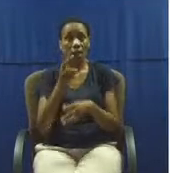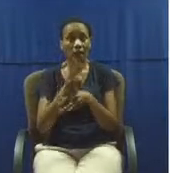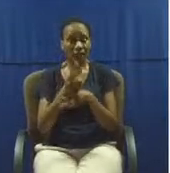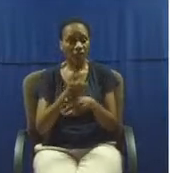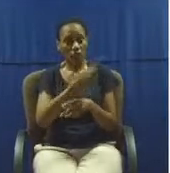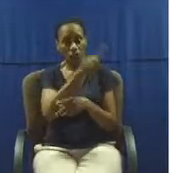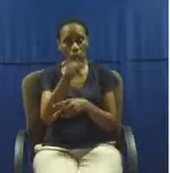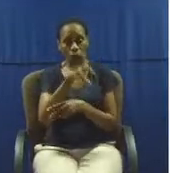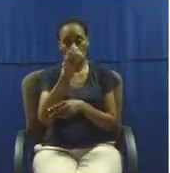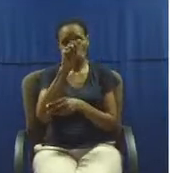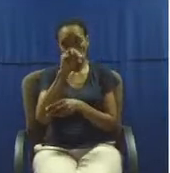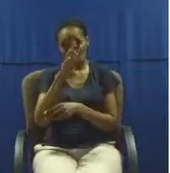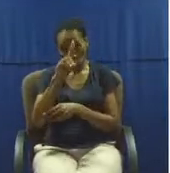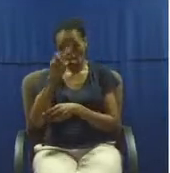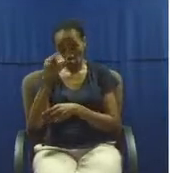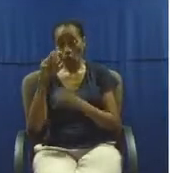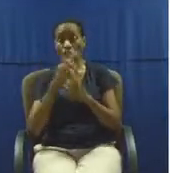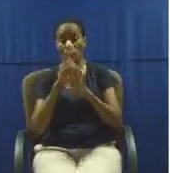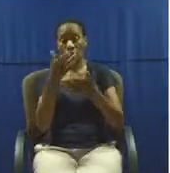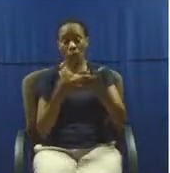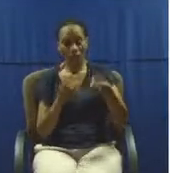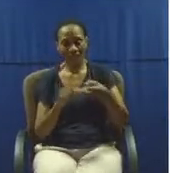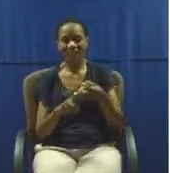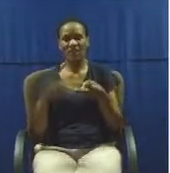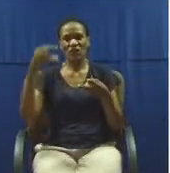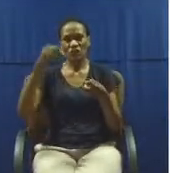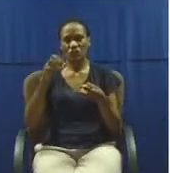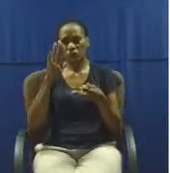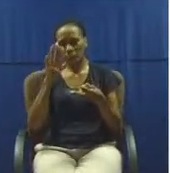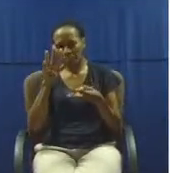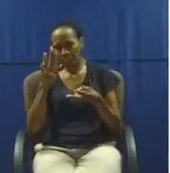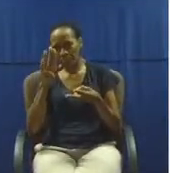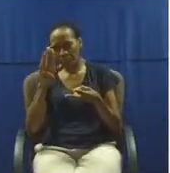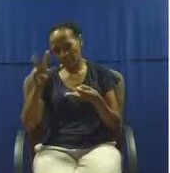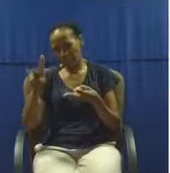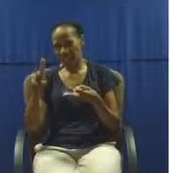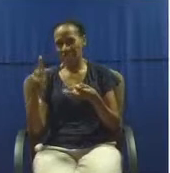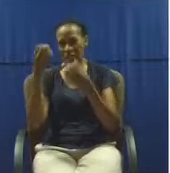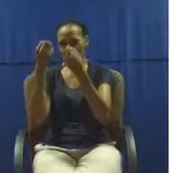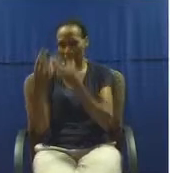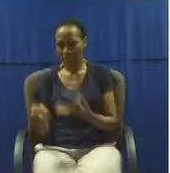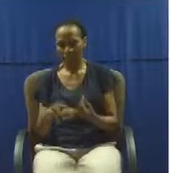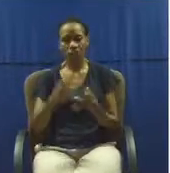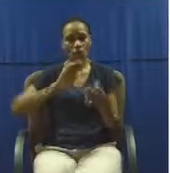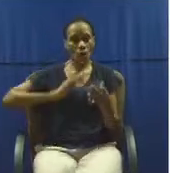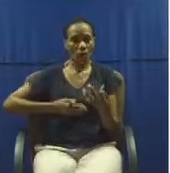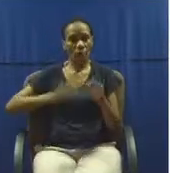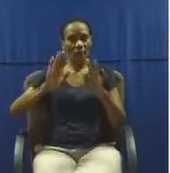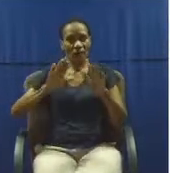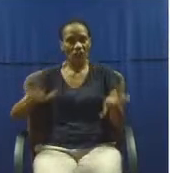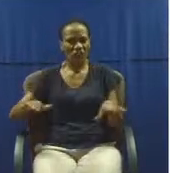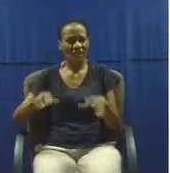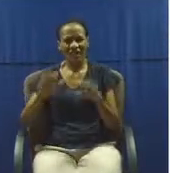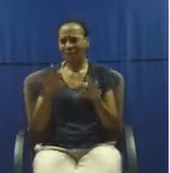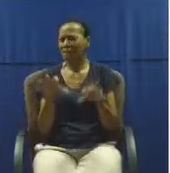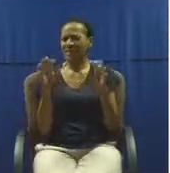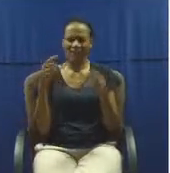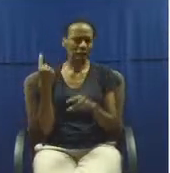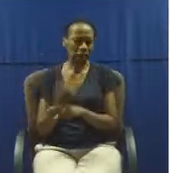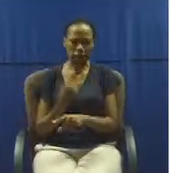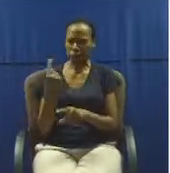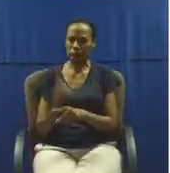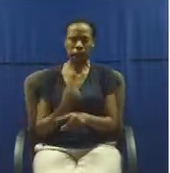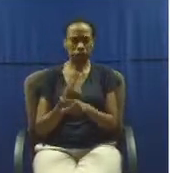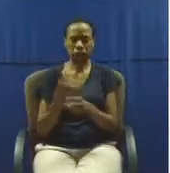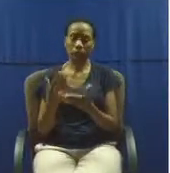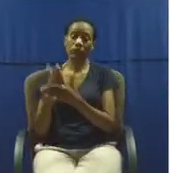report, crime statistics, gender-based violence statistics. Our women and children and our citizens live in fear every day. When are you